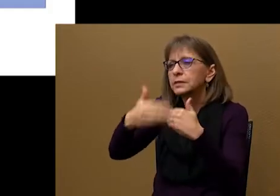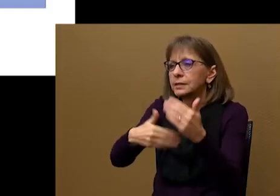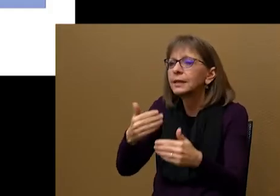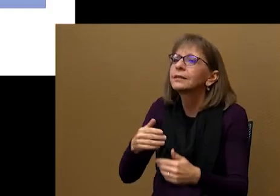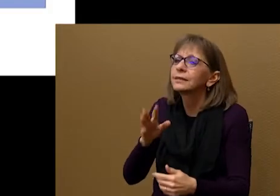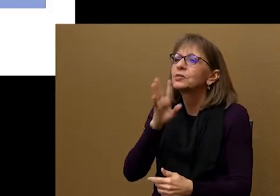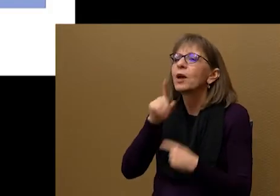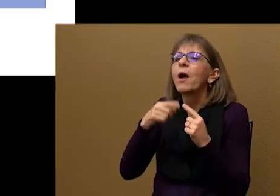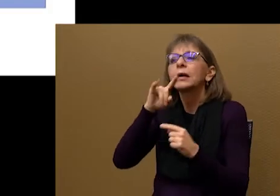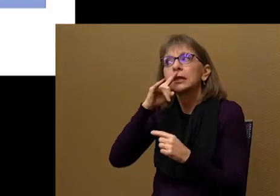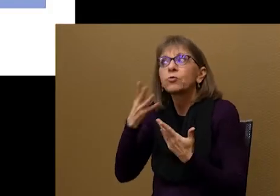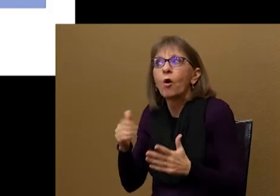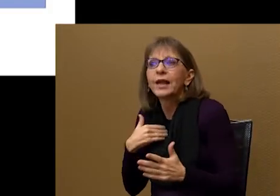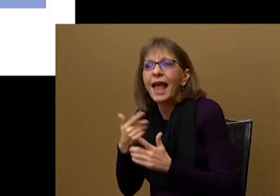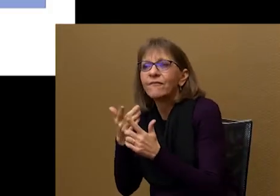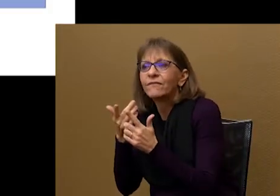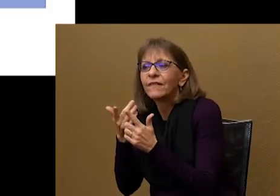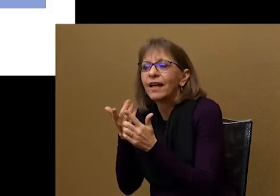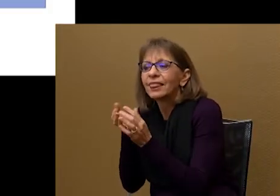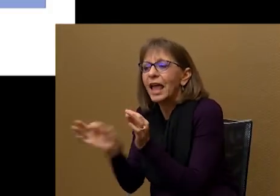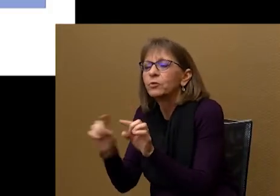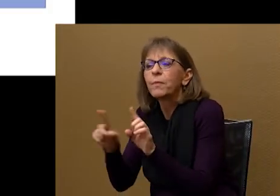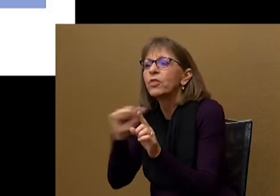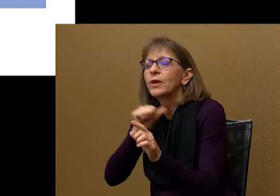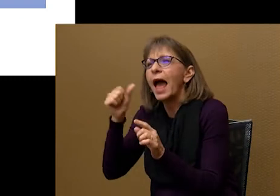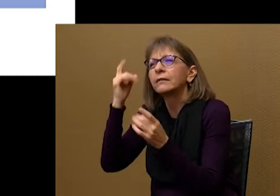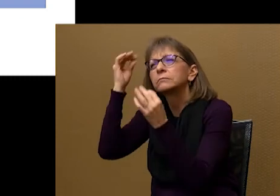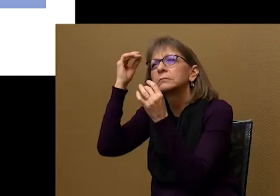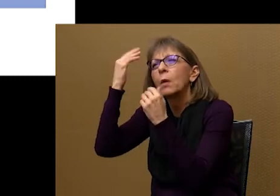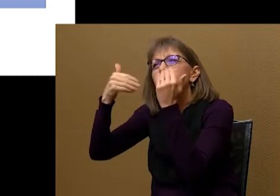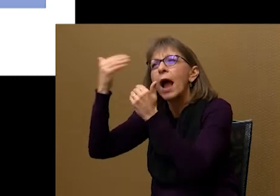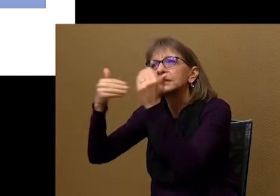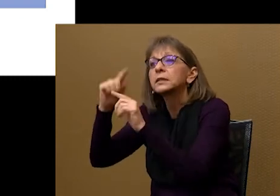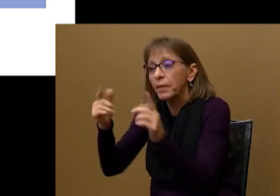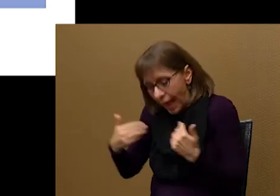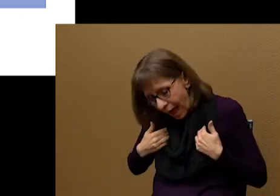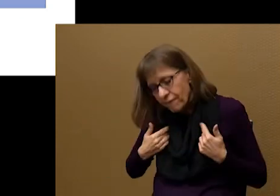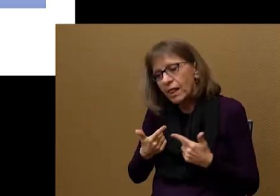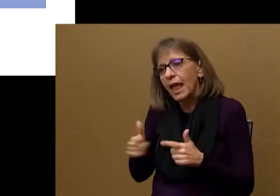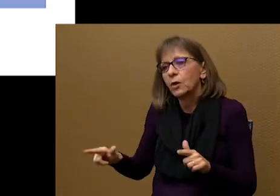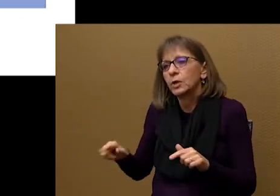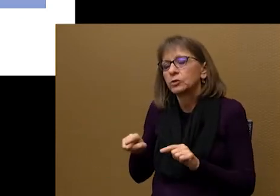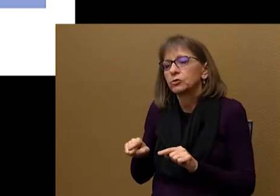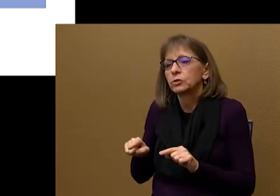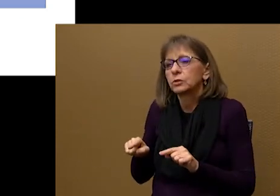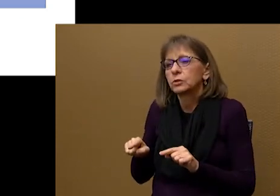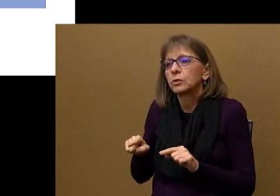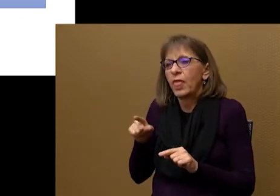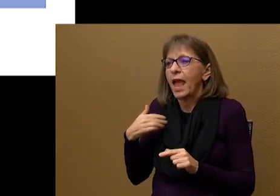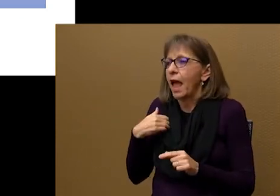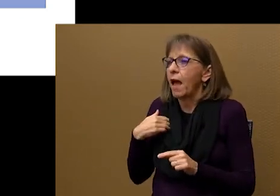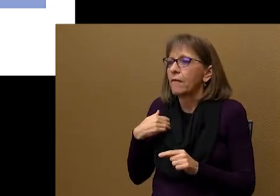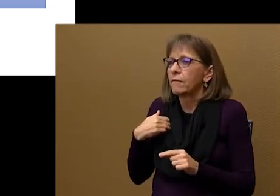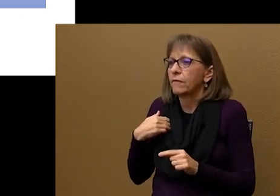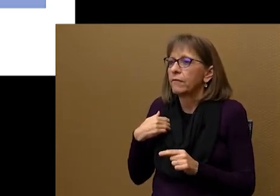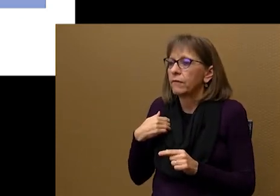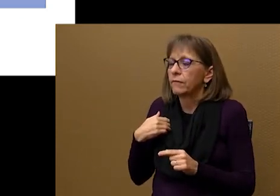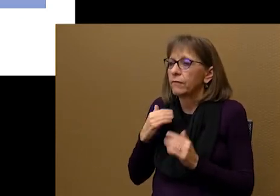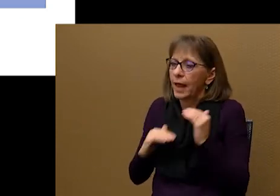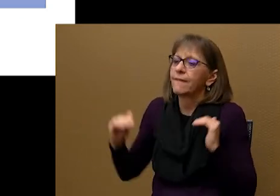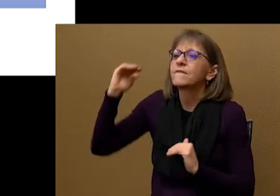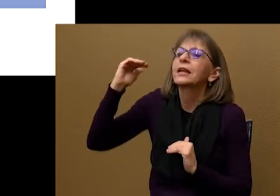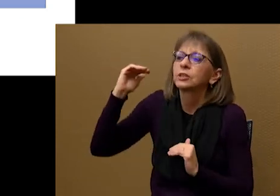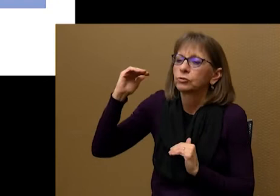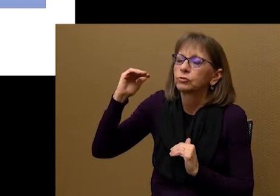processing. Now he's talking about kids who already have language, they're just not processing it, they're not thinking, but they have language. So they